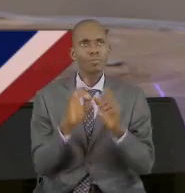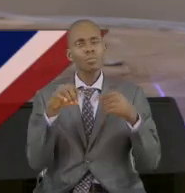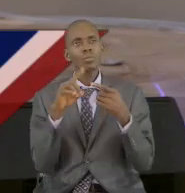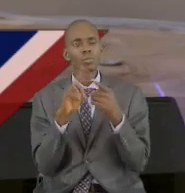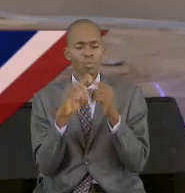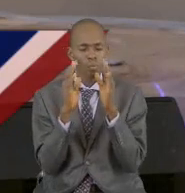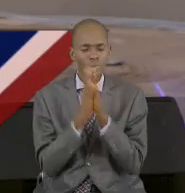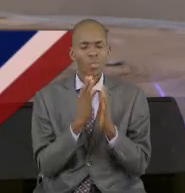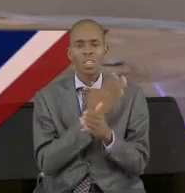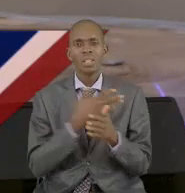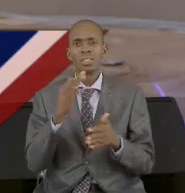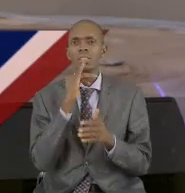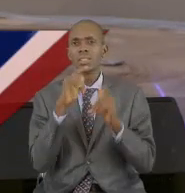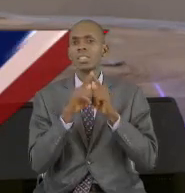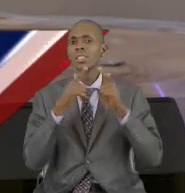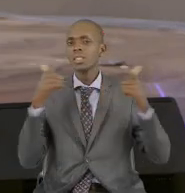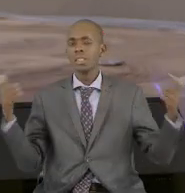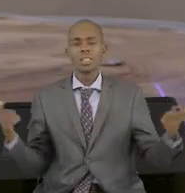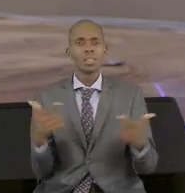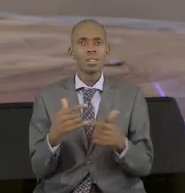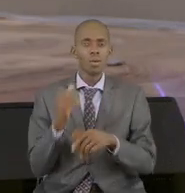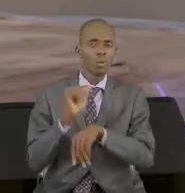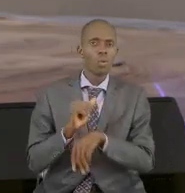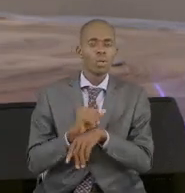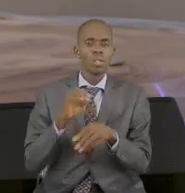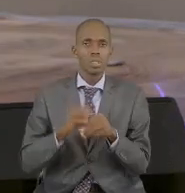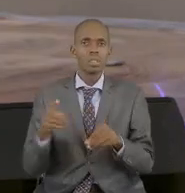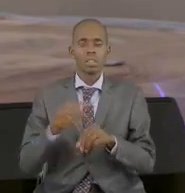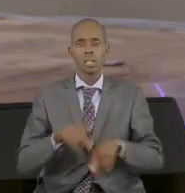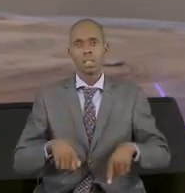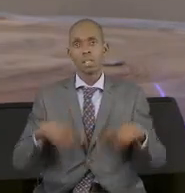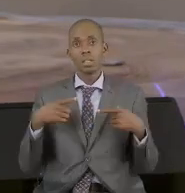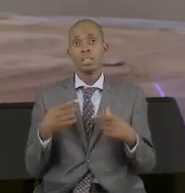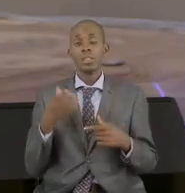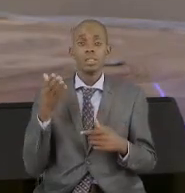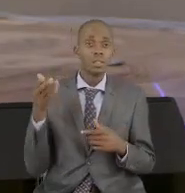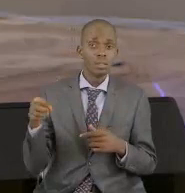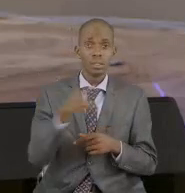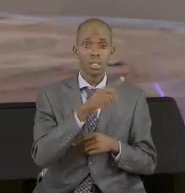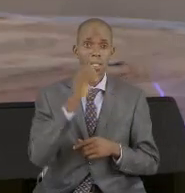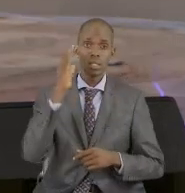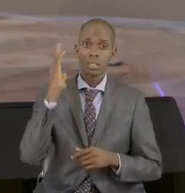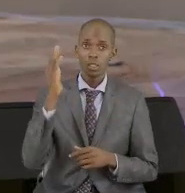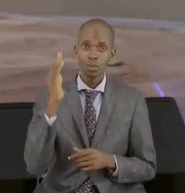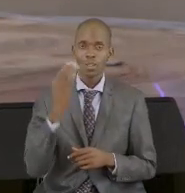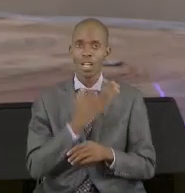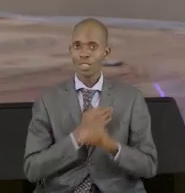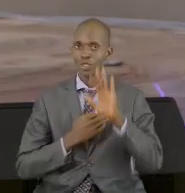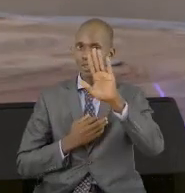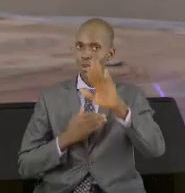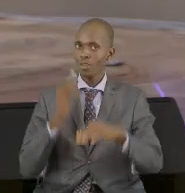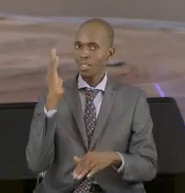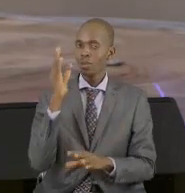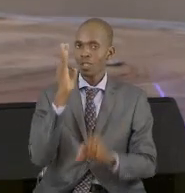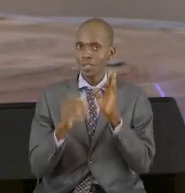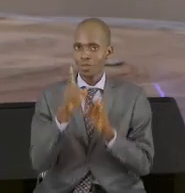great manifestation of the grace of God in their lives, their testimony. And your testimony, if you are born